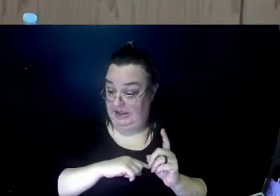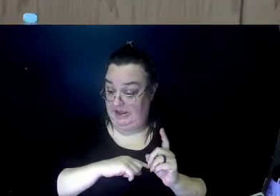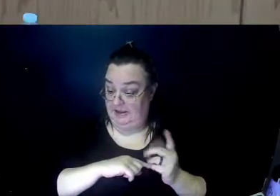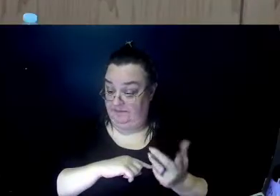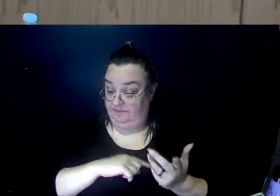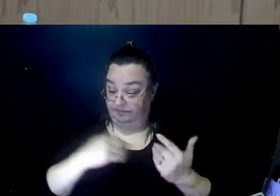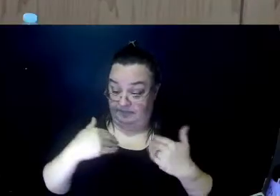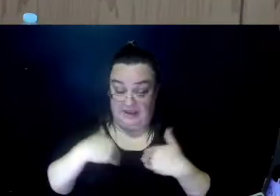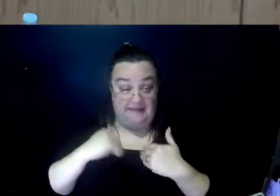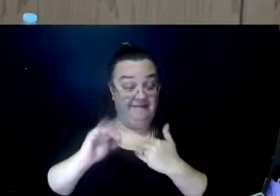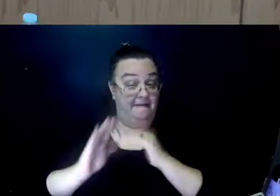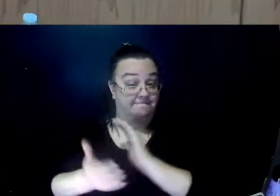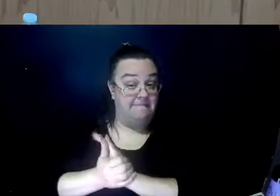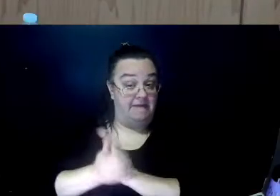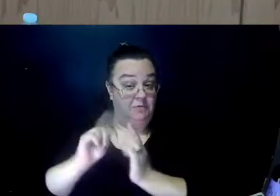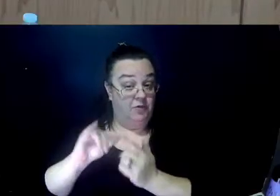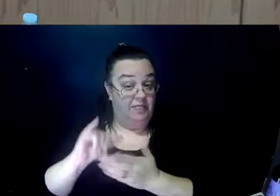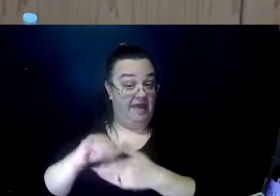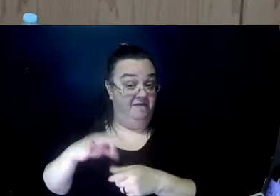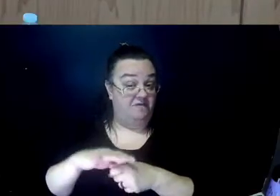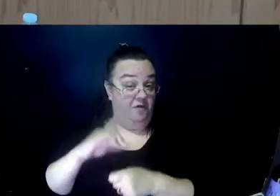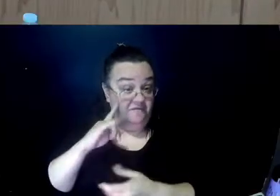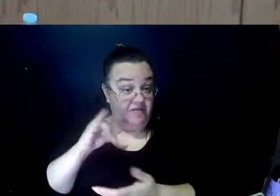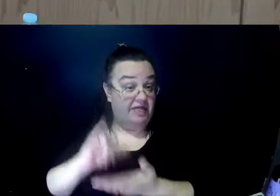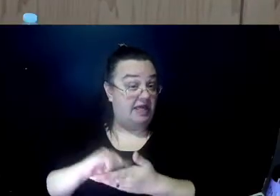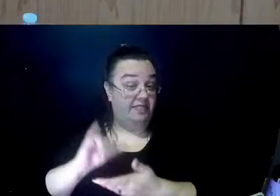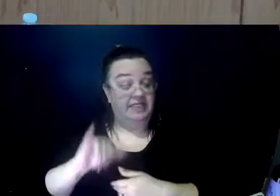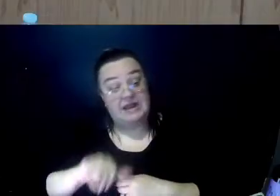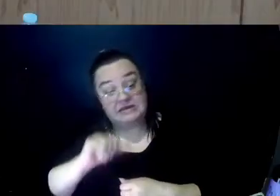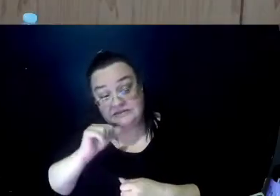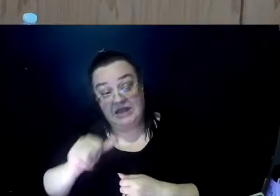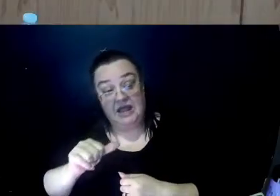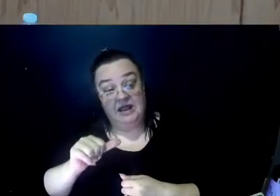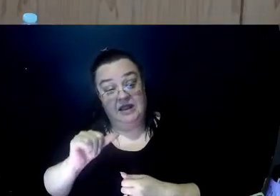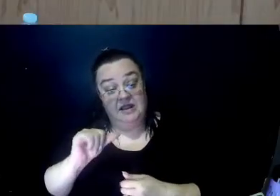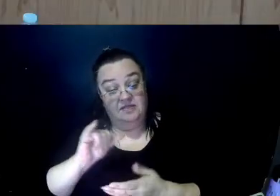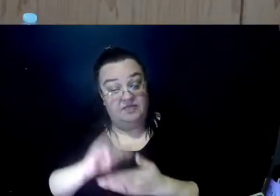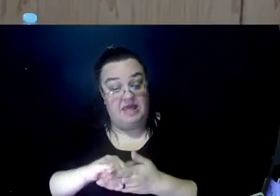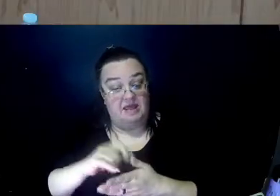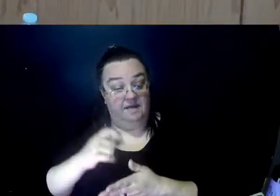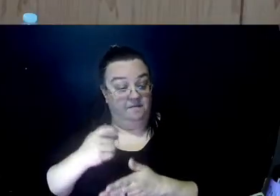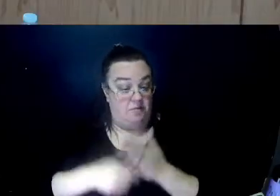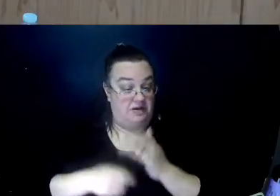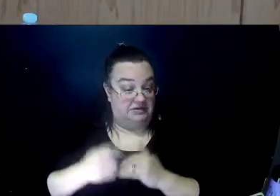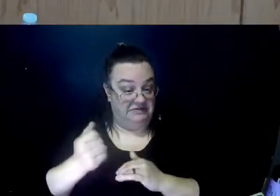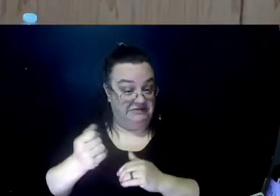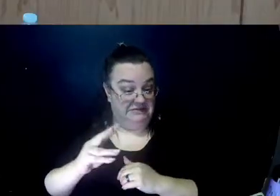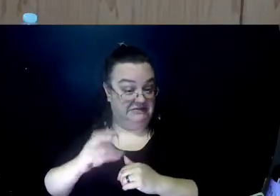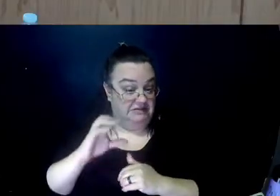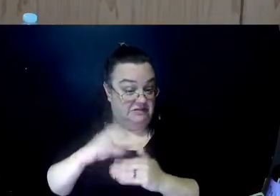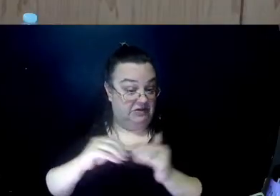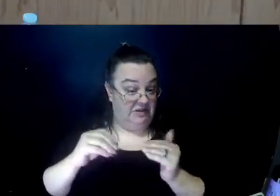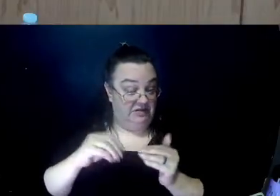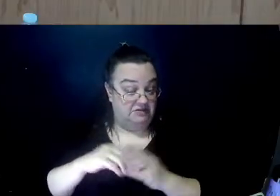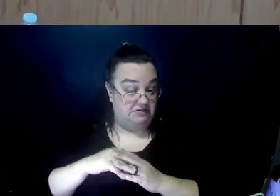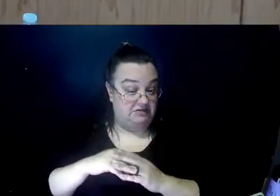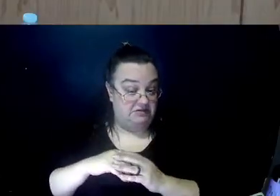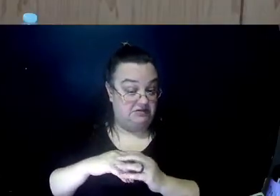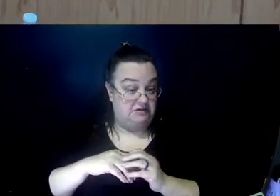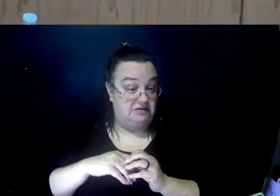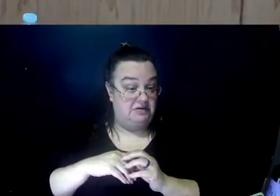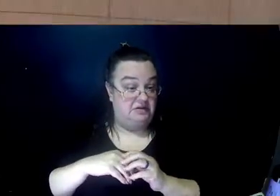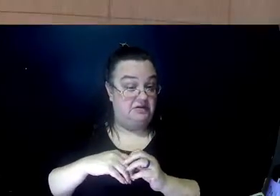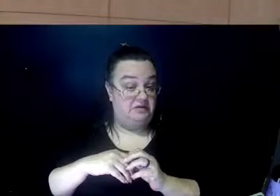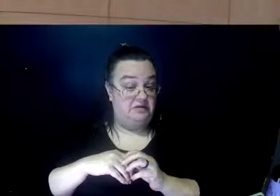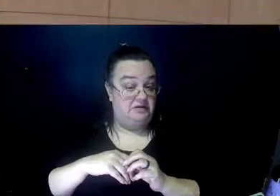have an amendment to that vote for that? That is not at the price point of $1,600. So you're suggesting for I